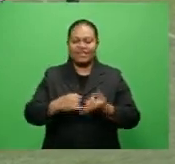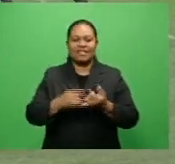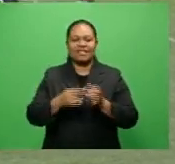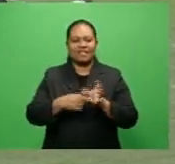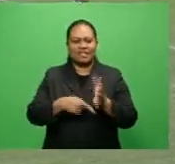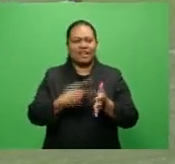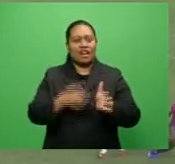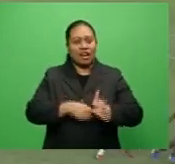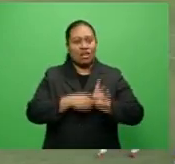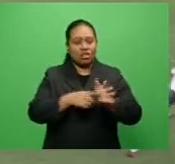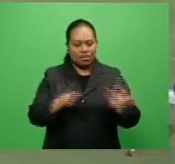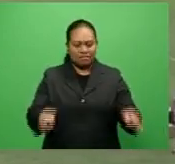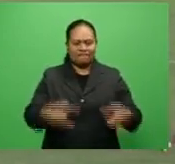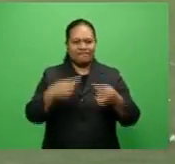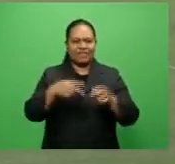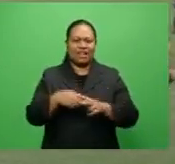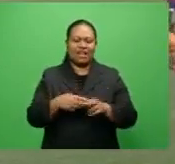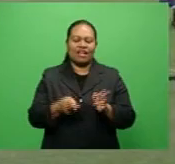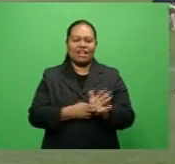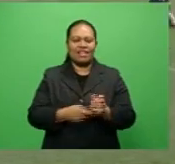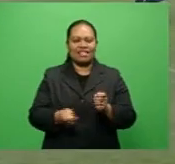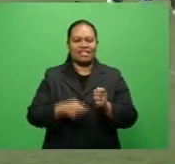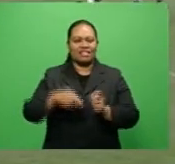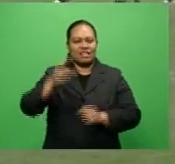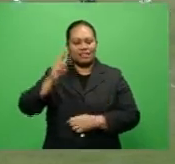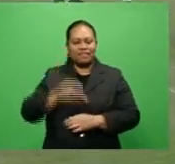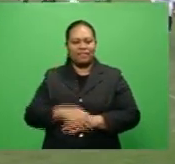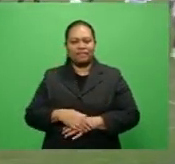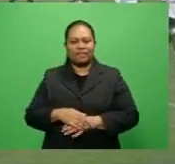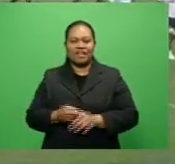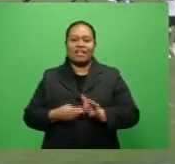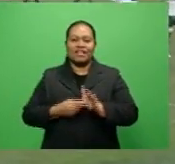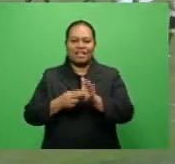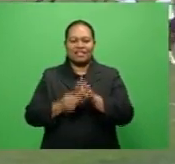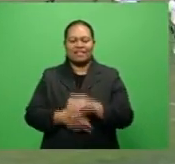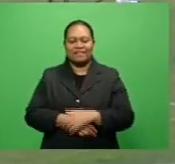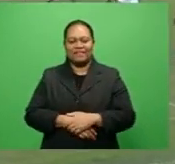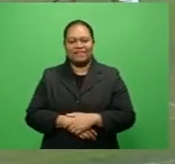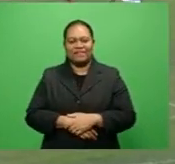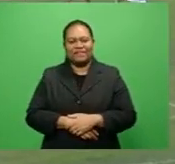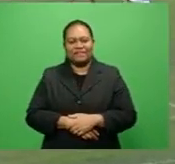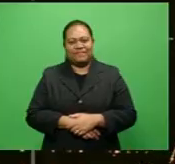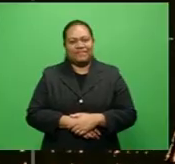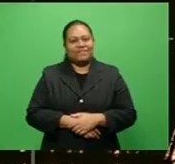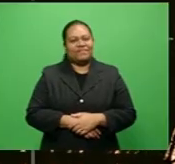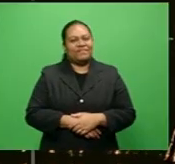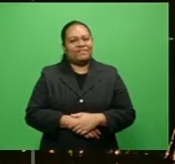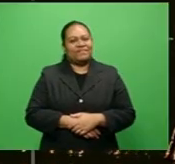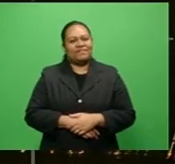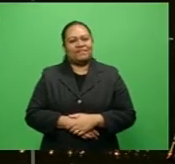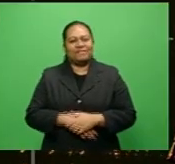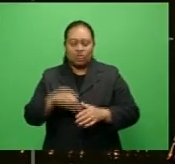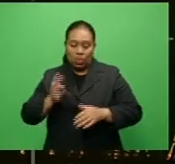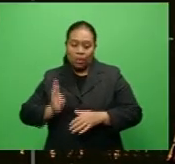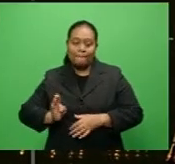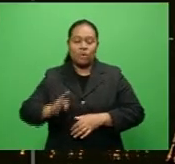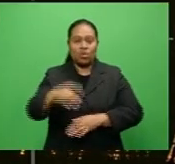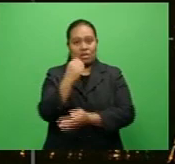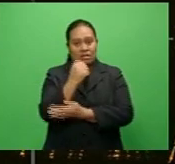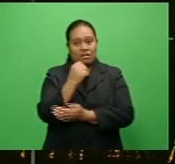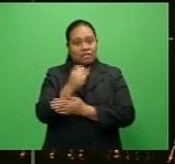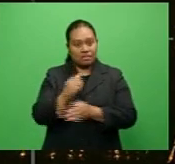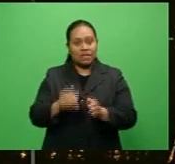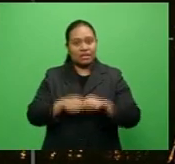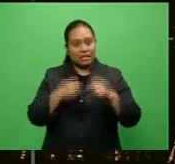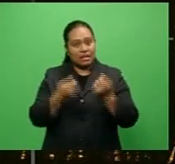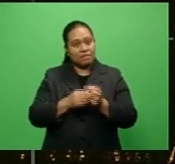plays Naitasiri at Churchill Park. Felipe Naikaso, FBC Sports. The Mboa rugby side will need to improve